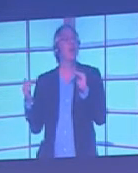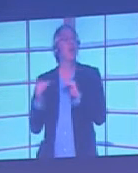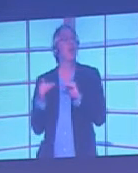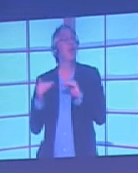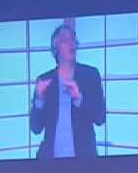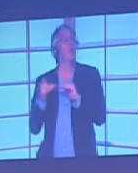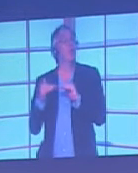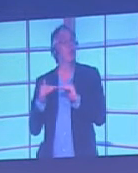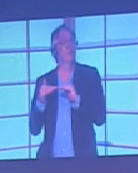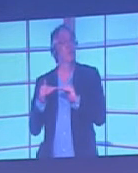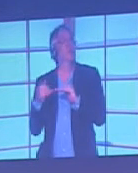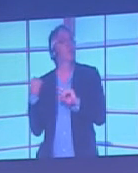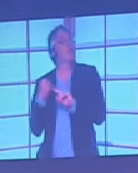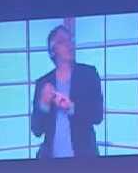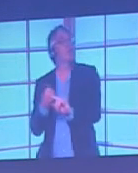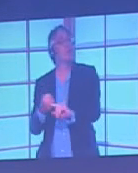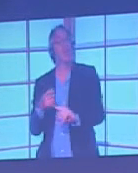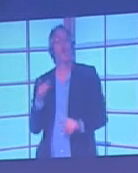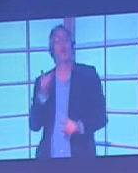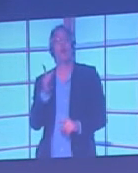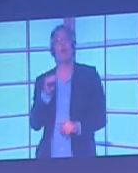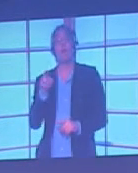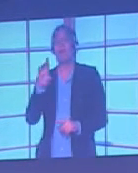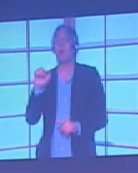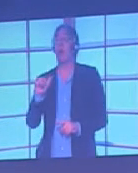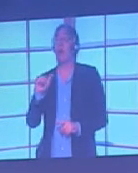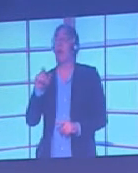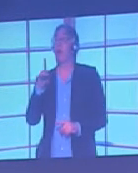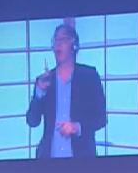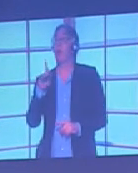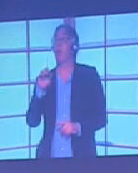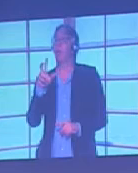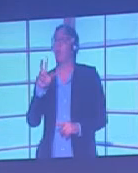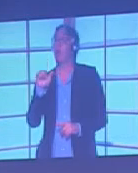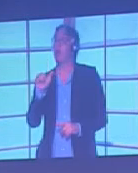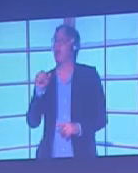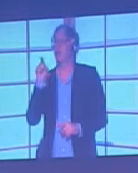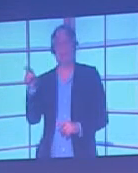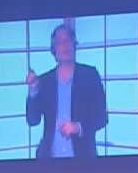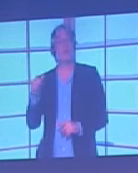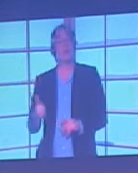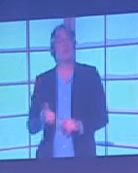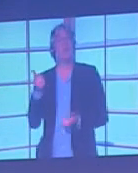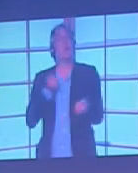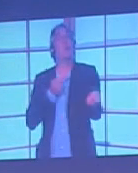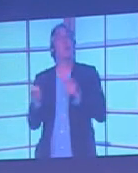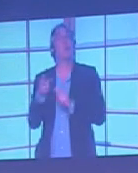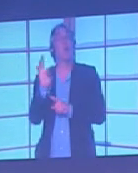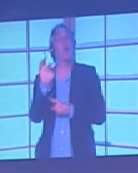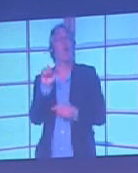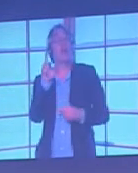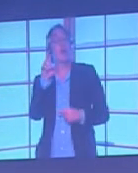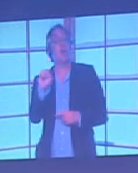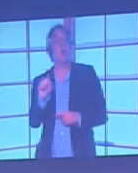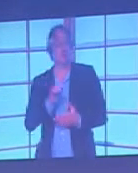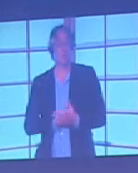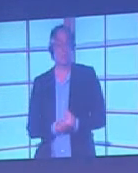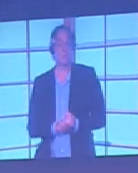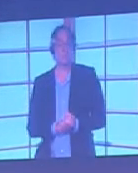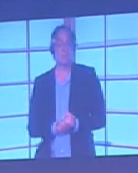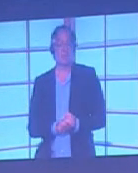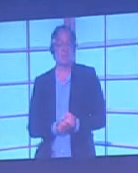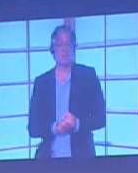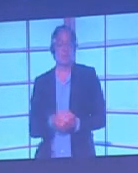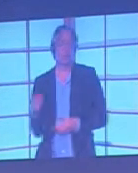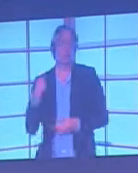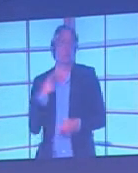of the game, Piara Power. He's the Executive Director of FAIR, and we are